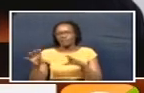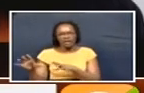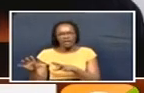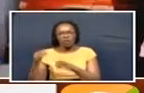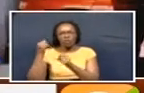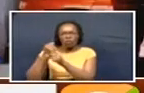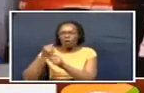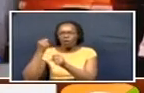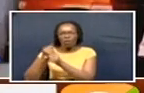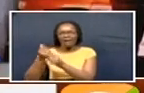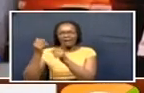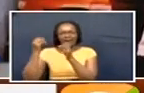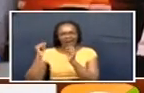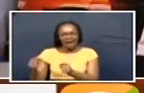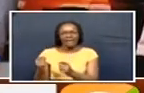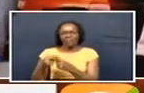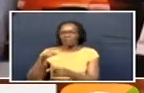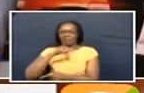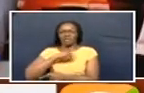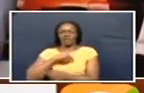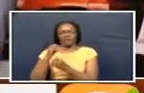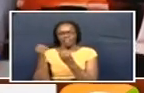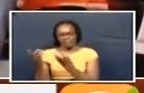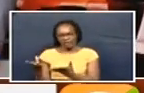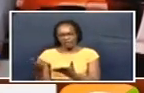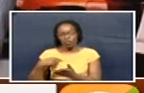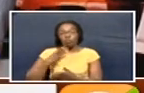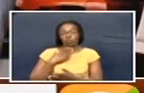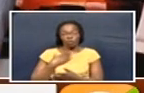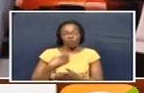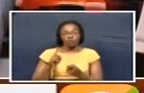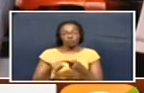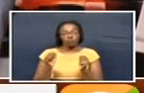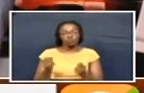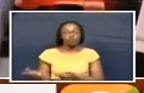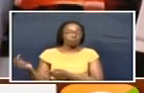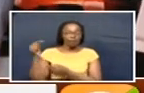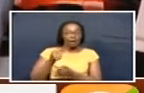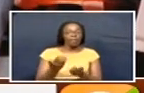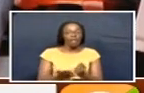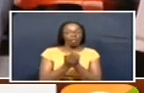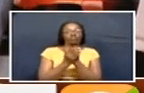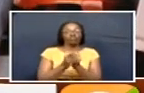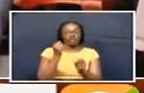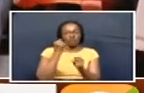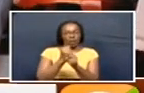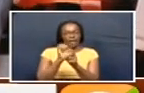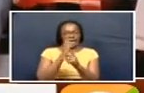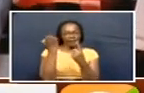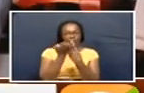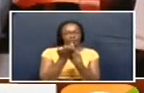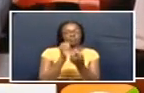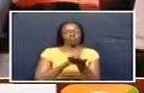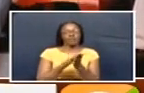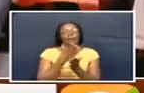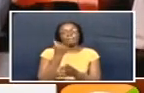who are giving their all but getting nothing out of it. So I would want to be able to come in and help so that the working conditions become better for these people and their